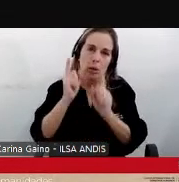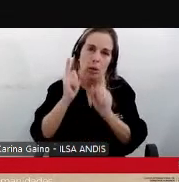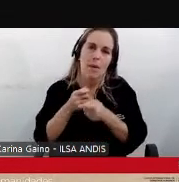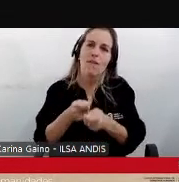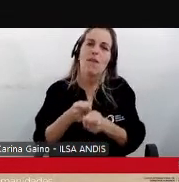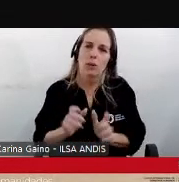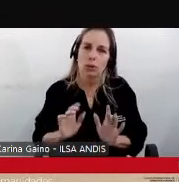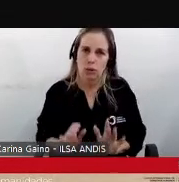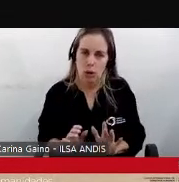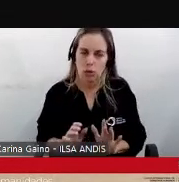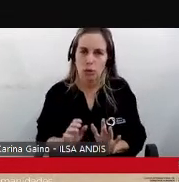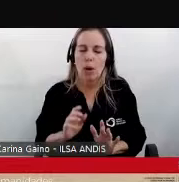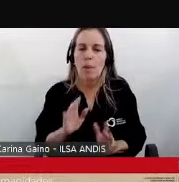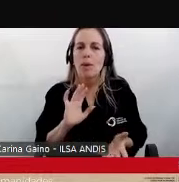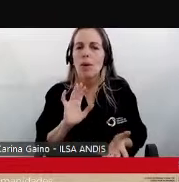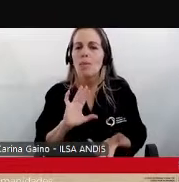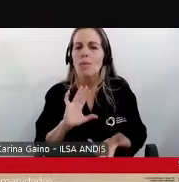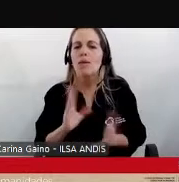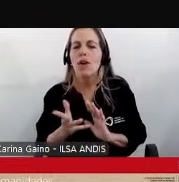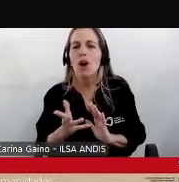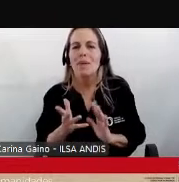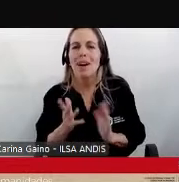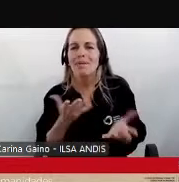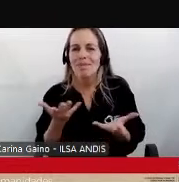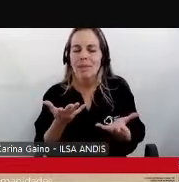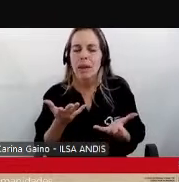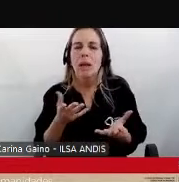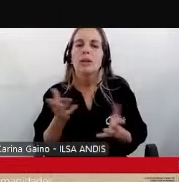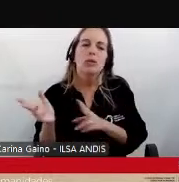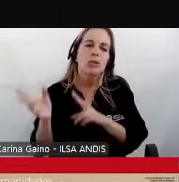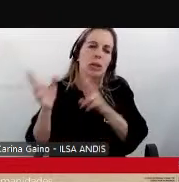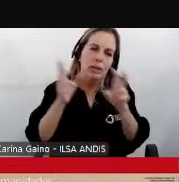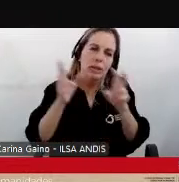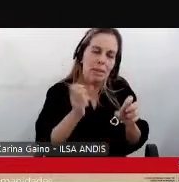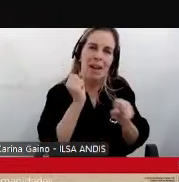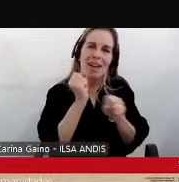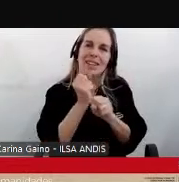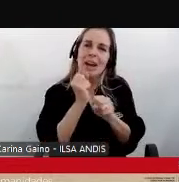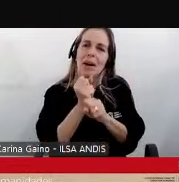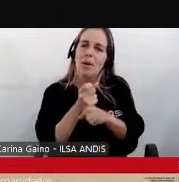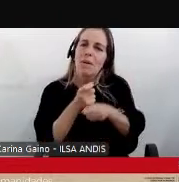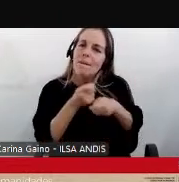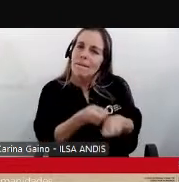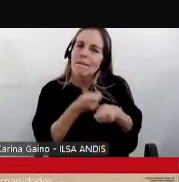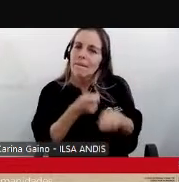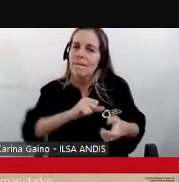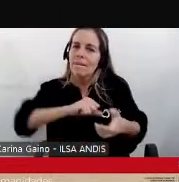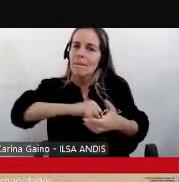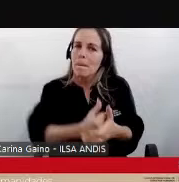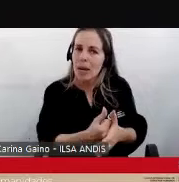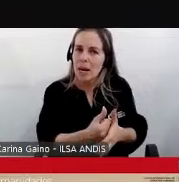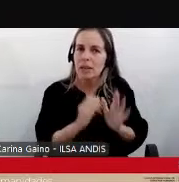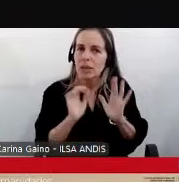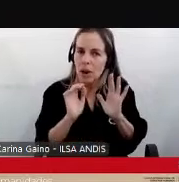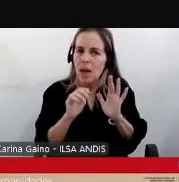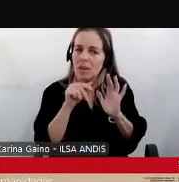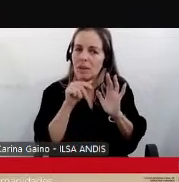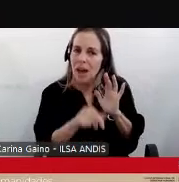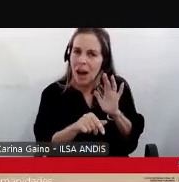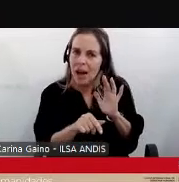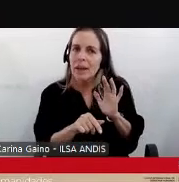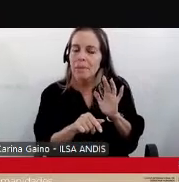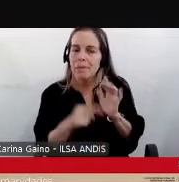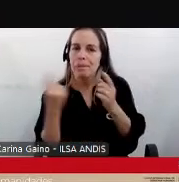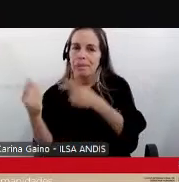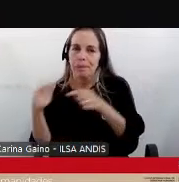So forced labor is one purpose, and therefore you can talk about trafficking for forced labor